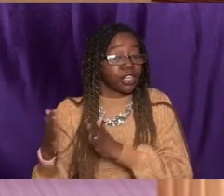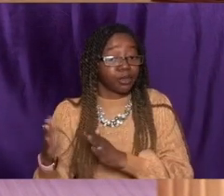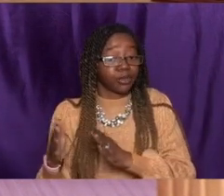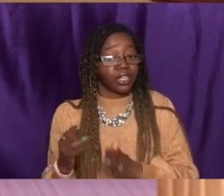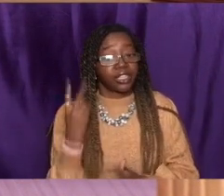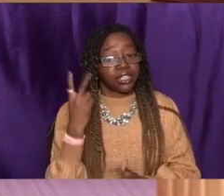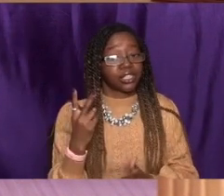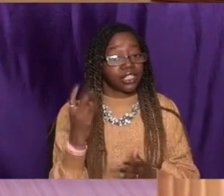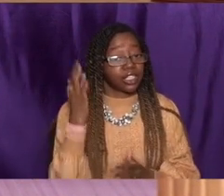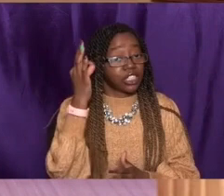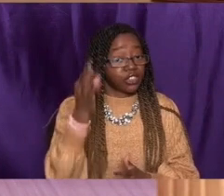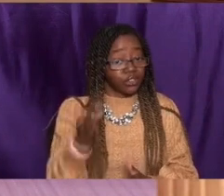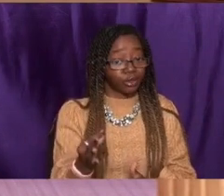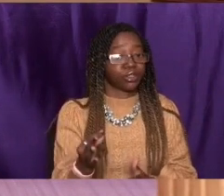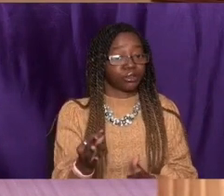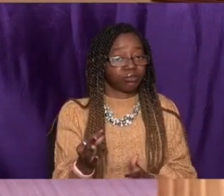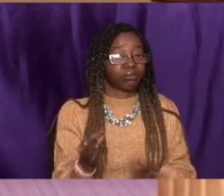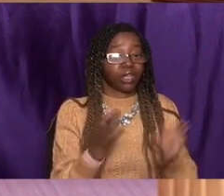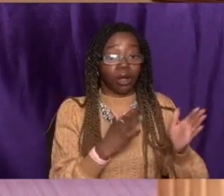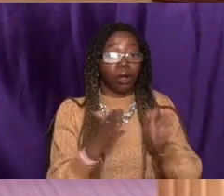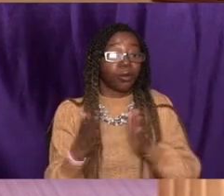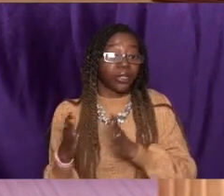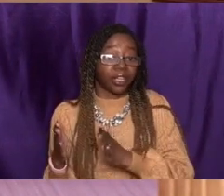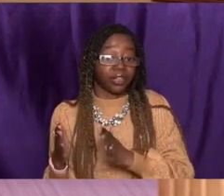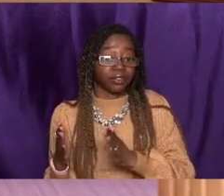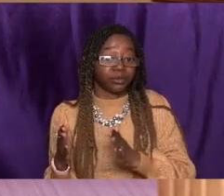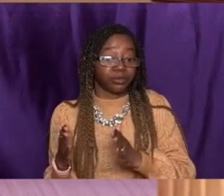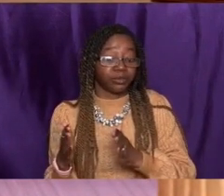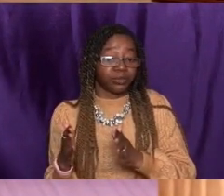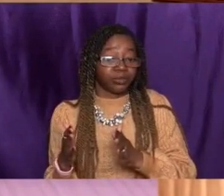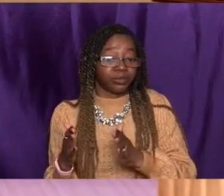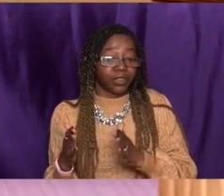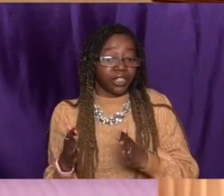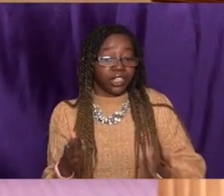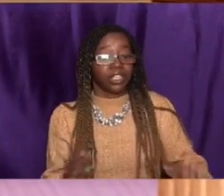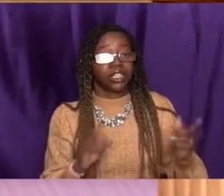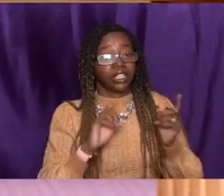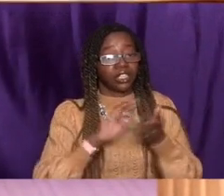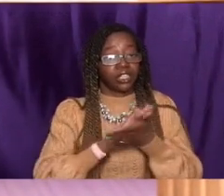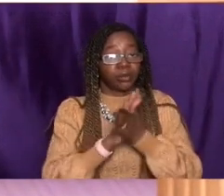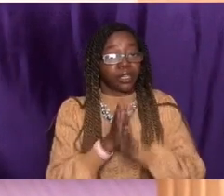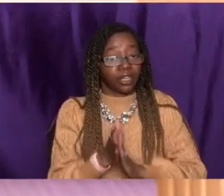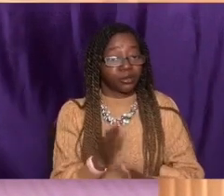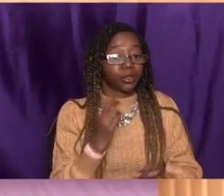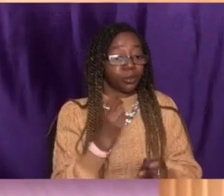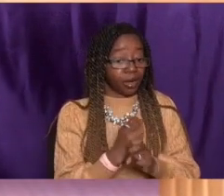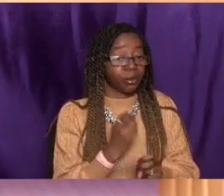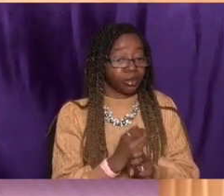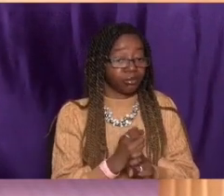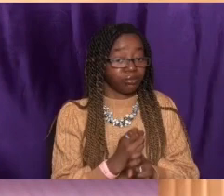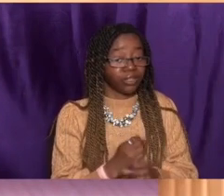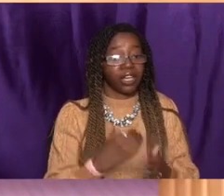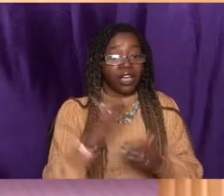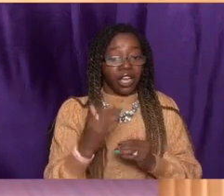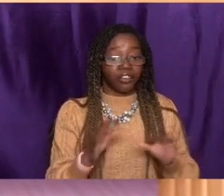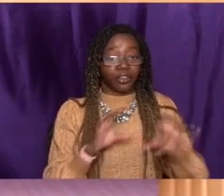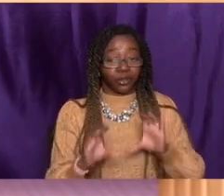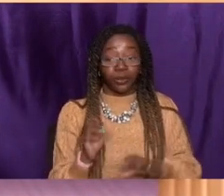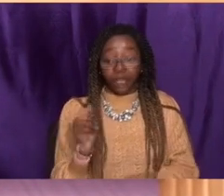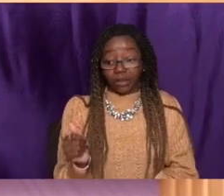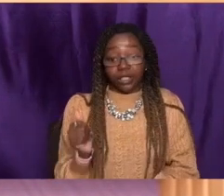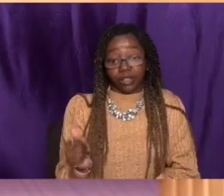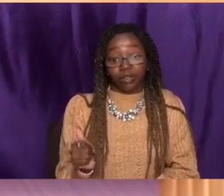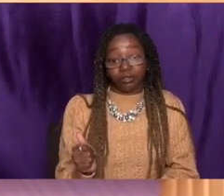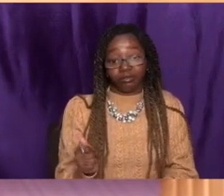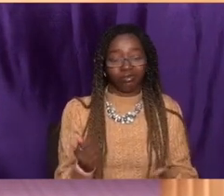future all laid out for him. Then he runs into a problem. Out there minding his own business,